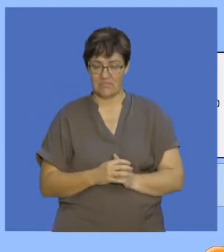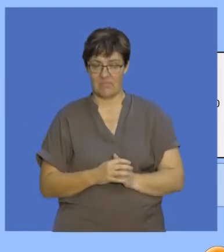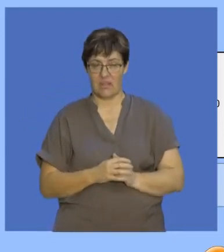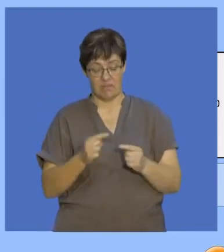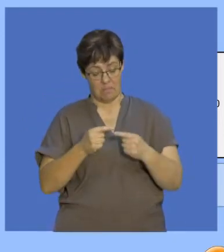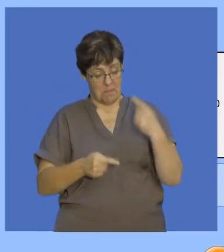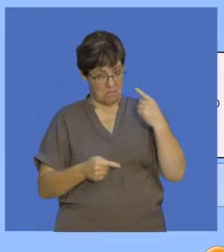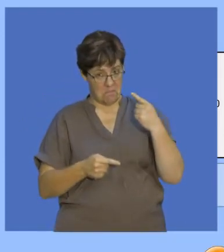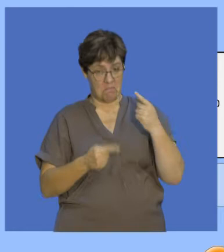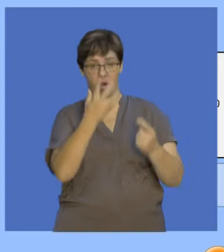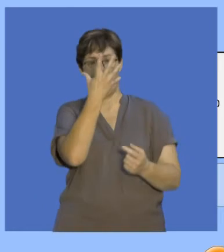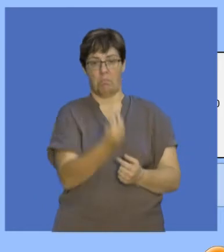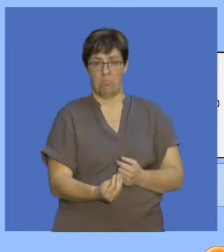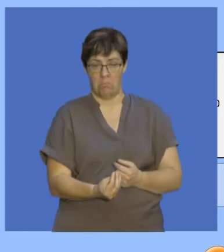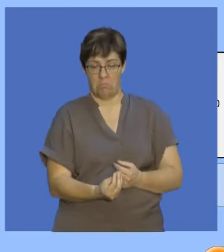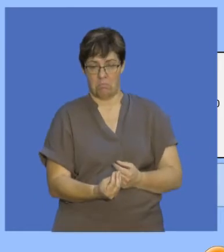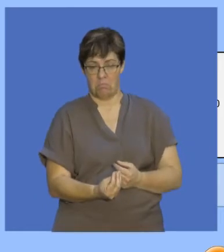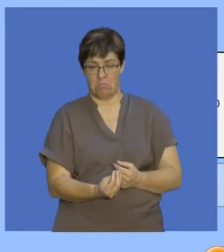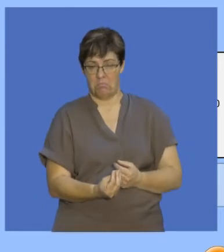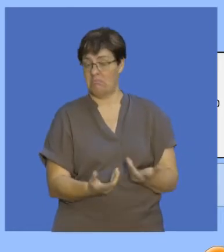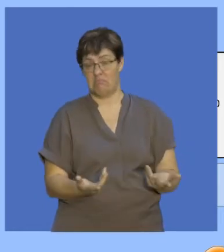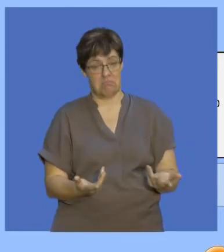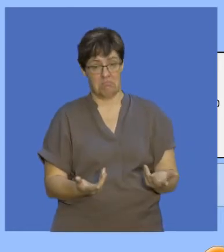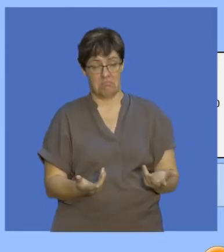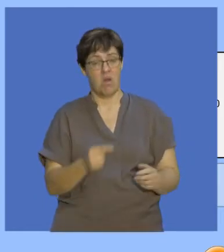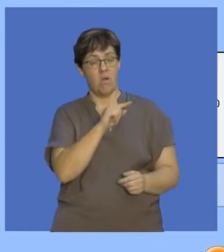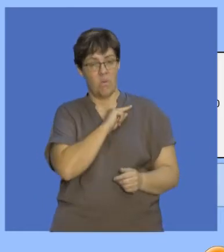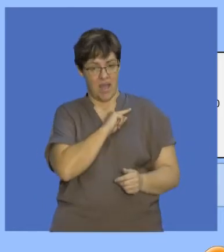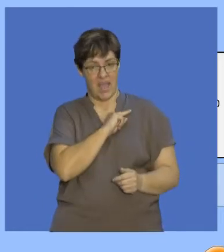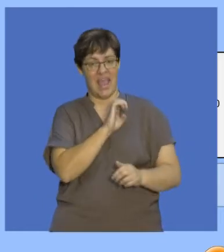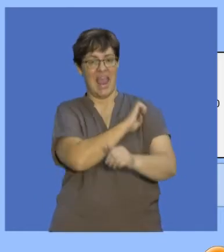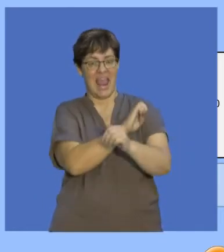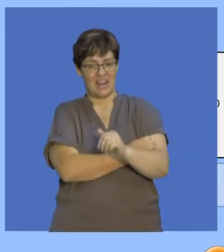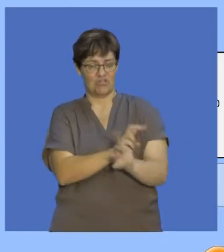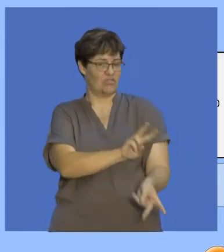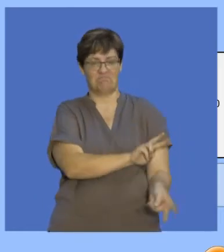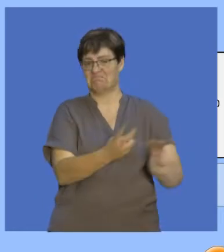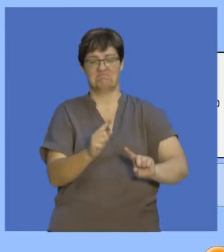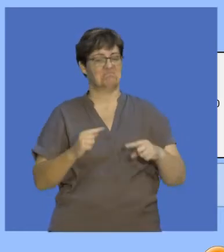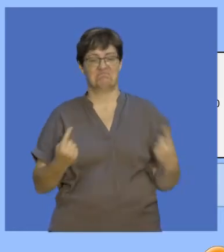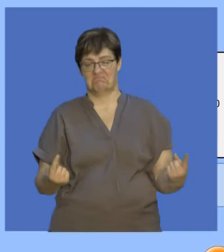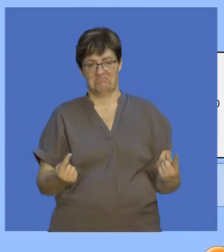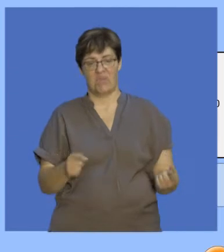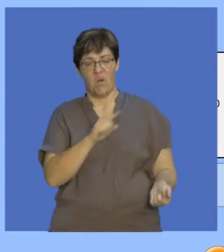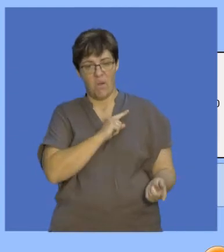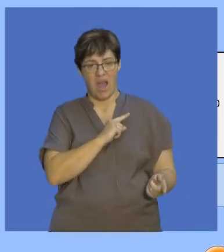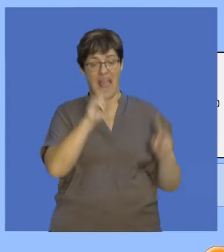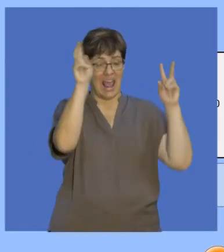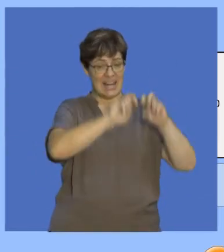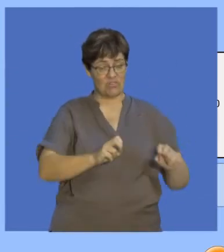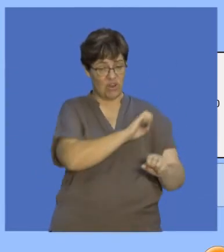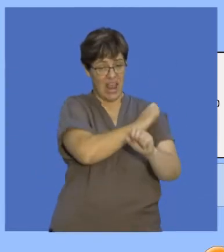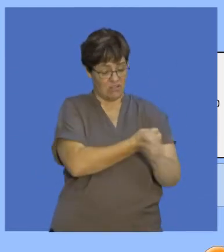glowing. Okay, so if we break that circuit, you know, the light energy ceases to exist because that energy can only be there once there